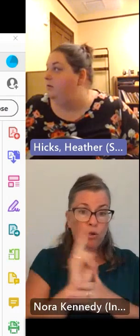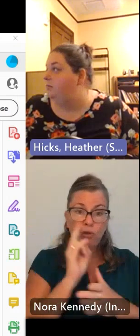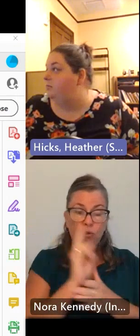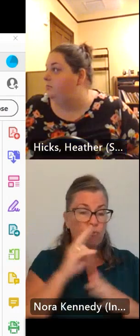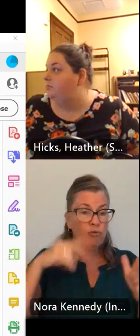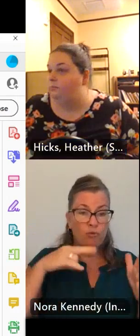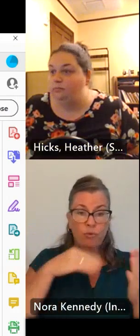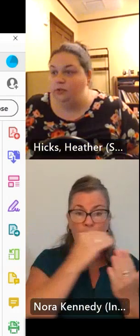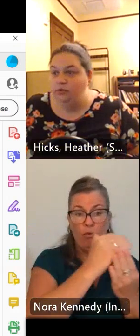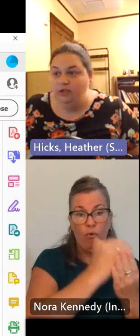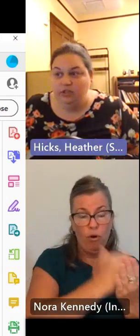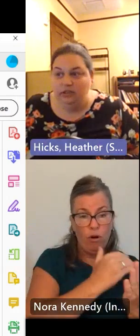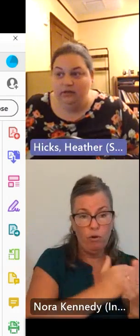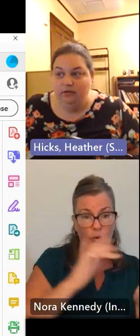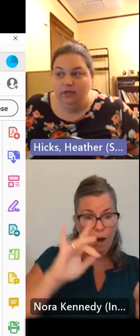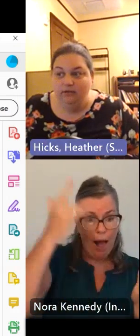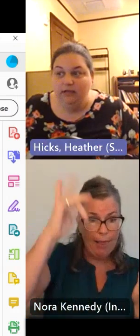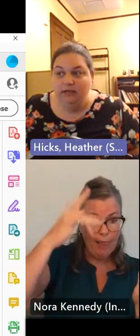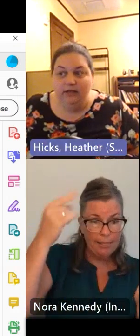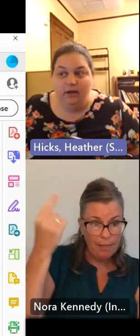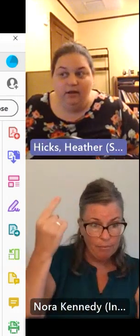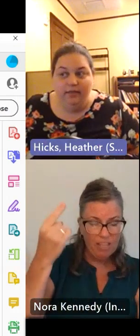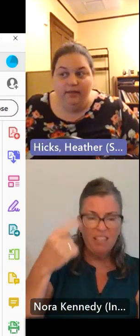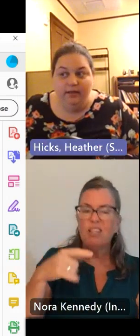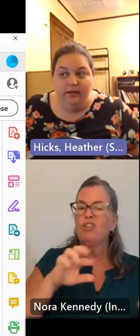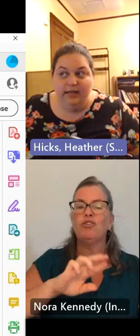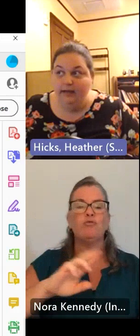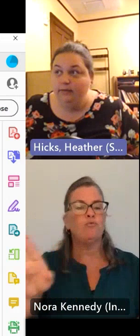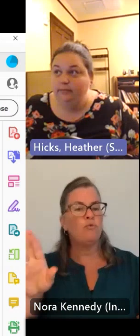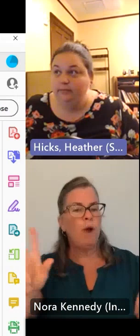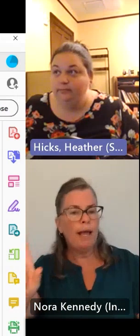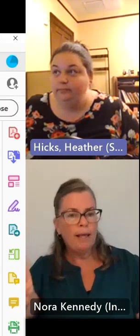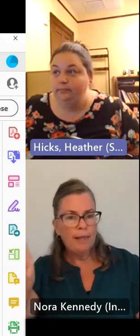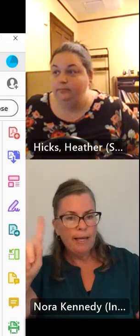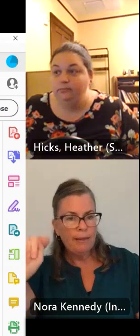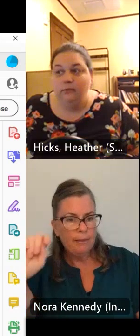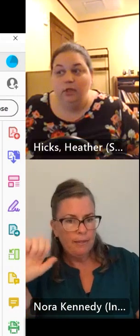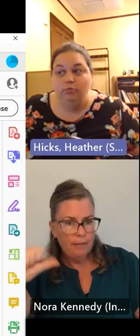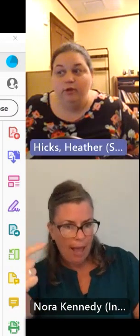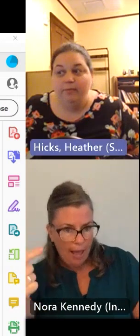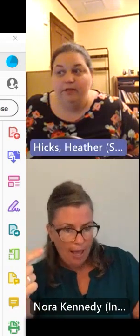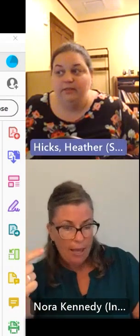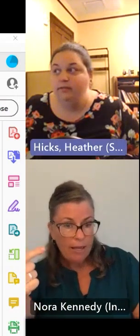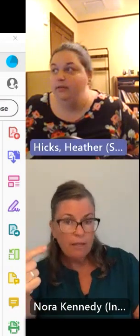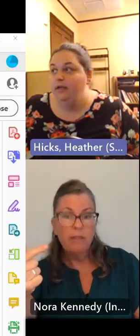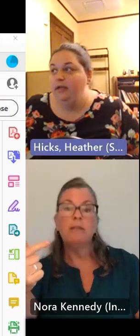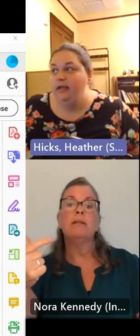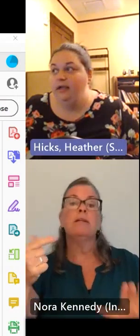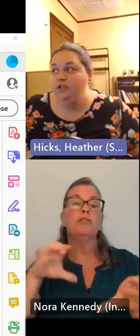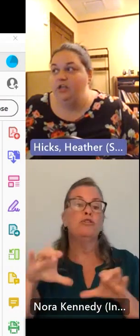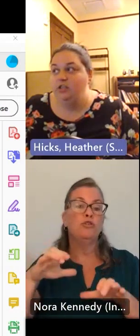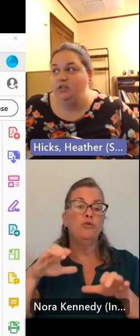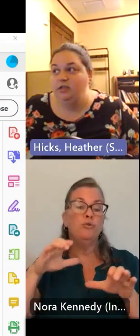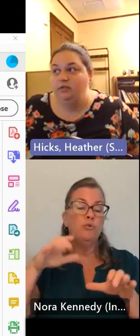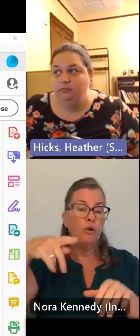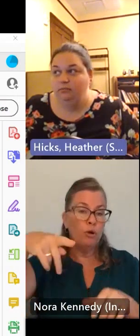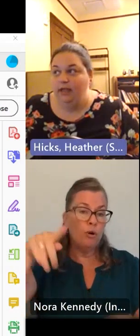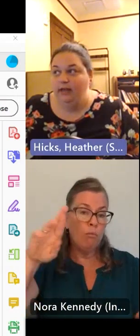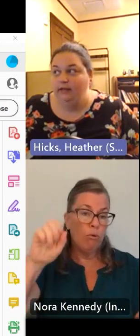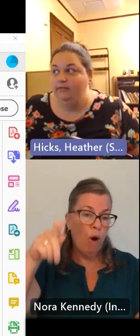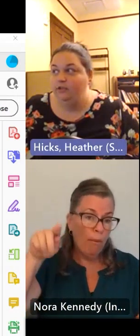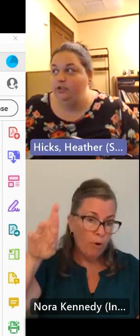something, you can just literally right-click on the tag and do properties, and I can change it